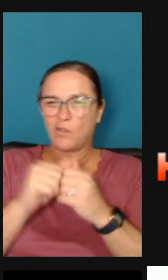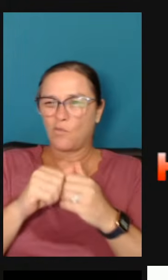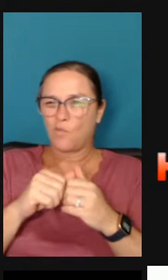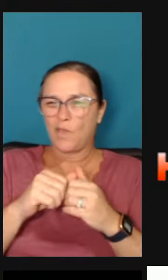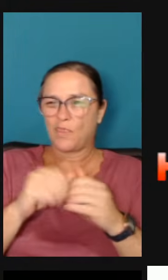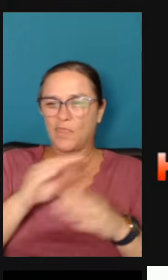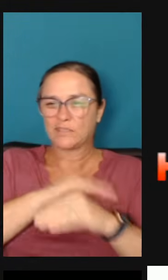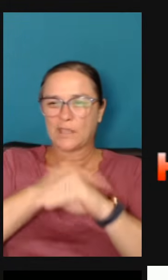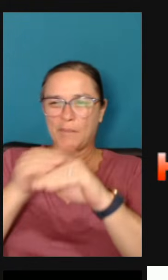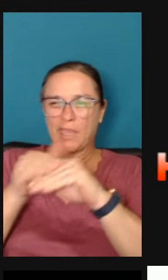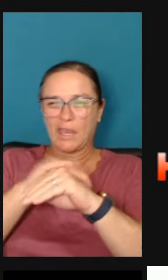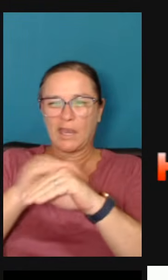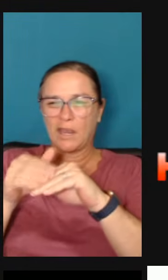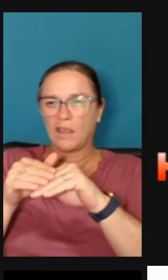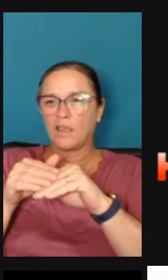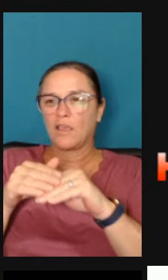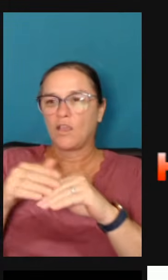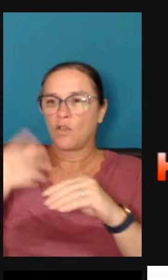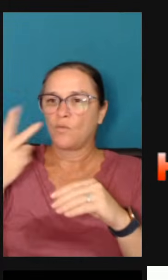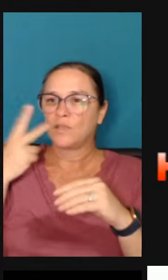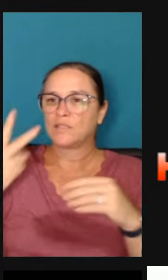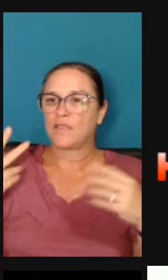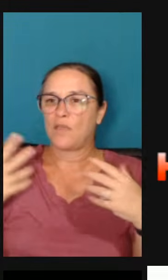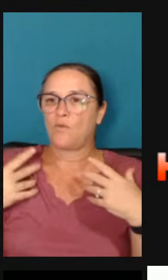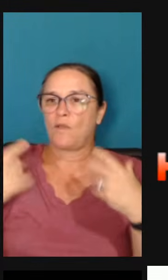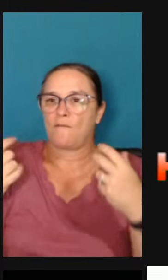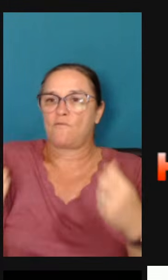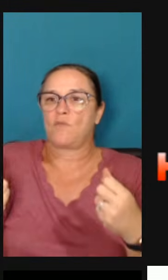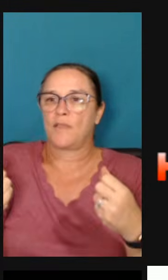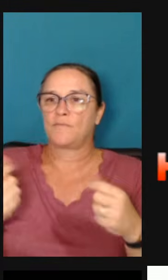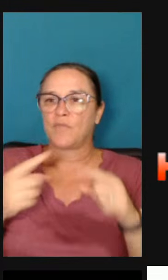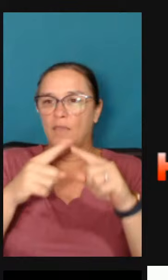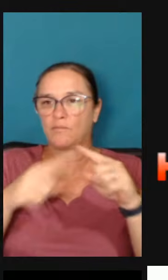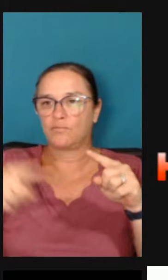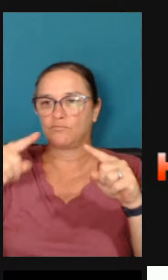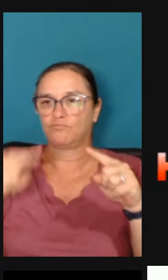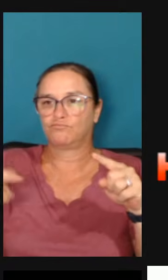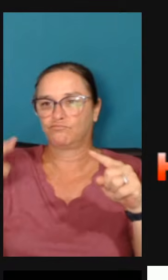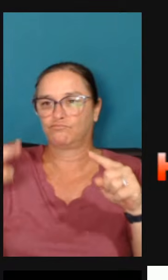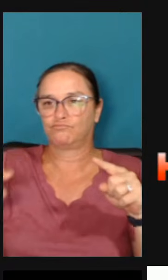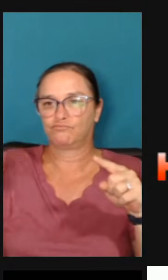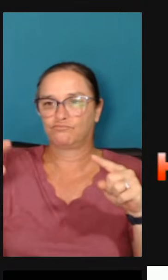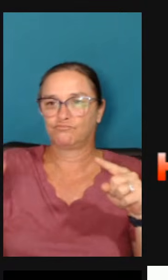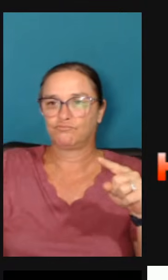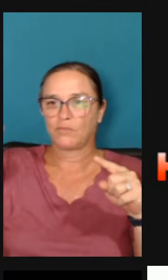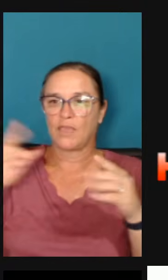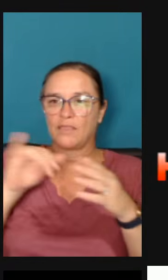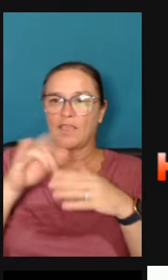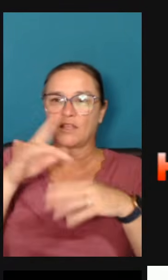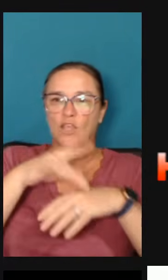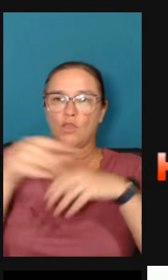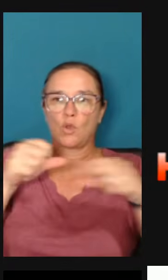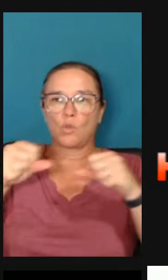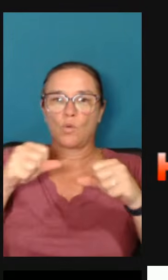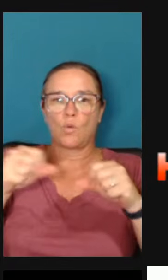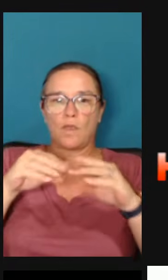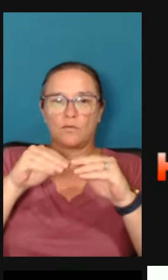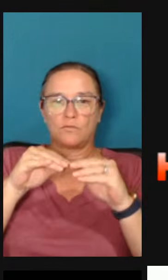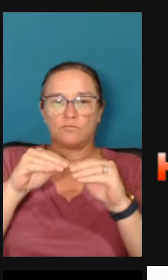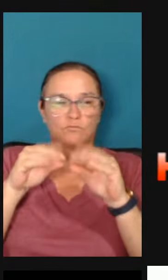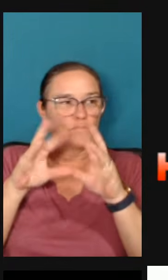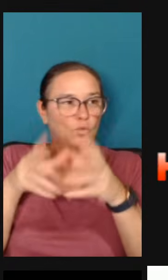the recovery, and these little dips we mentioned in last week's update being the little earthquake swarms